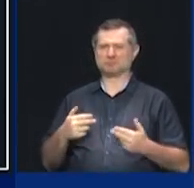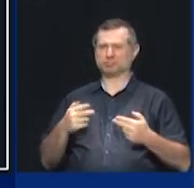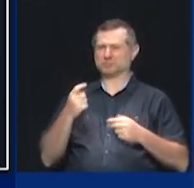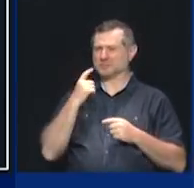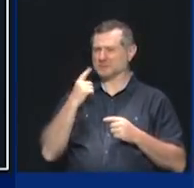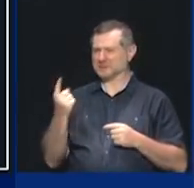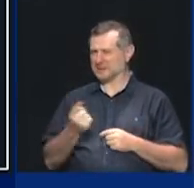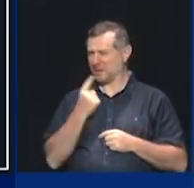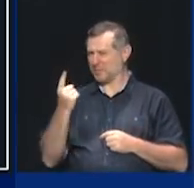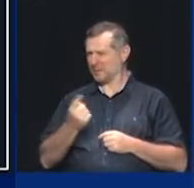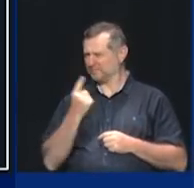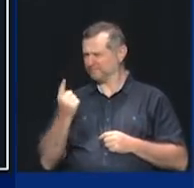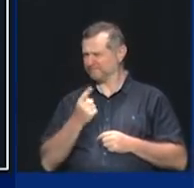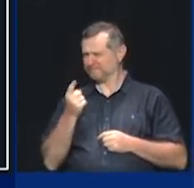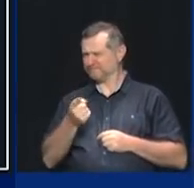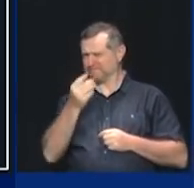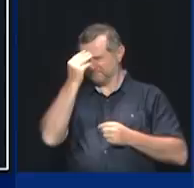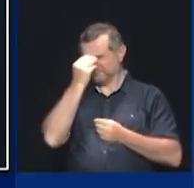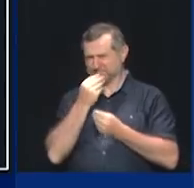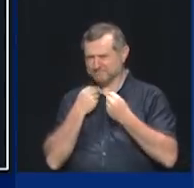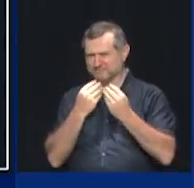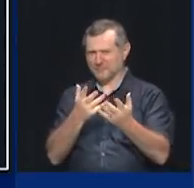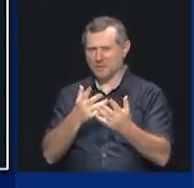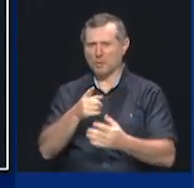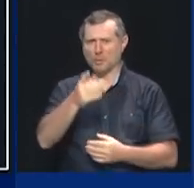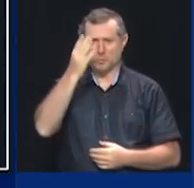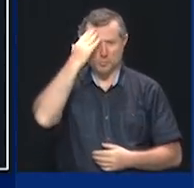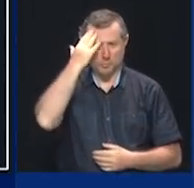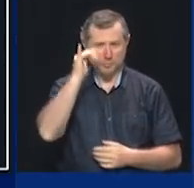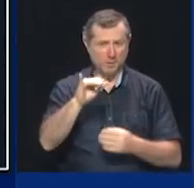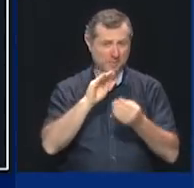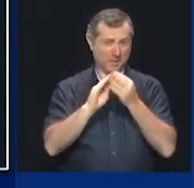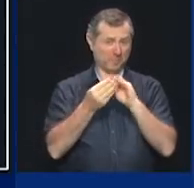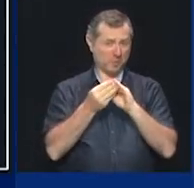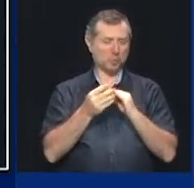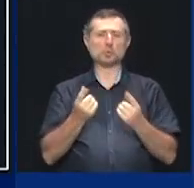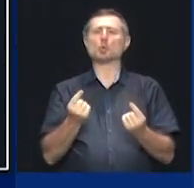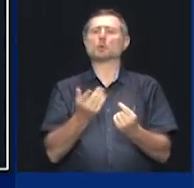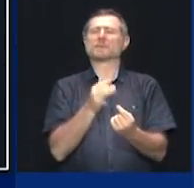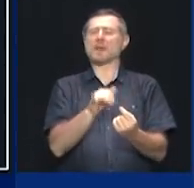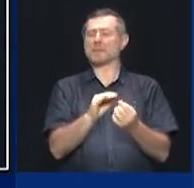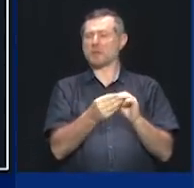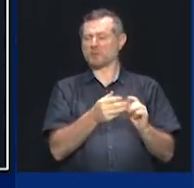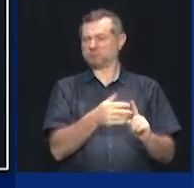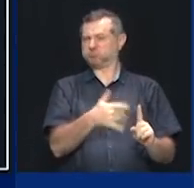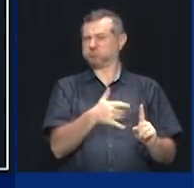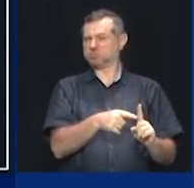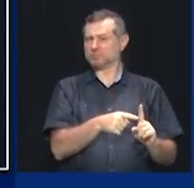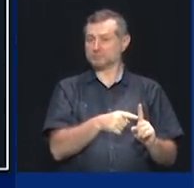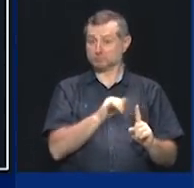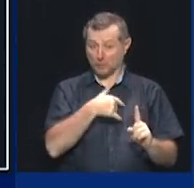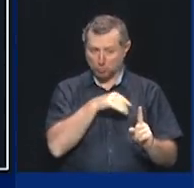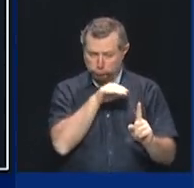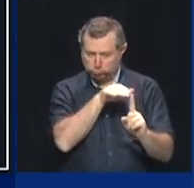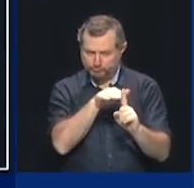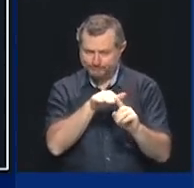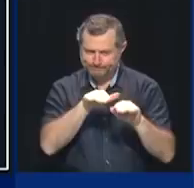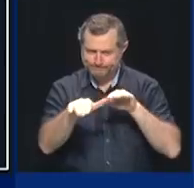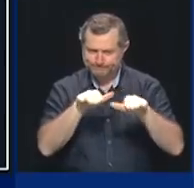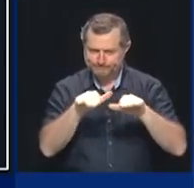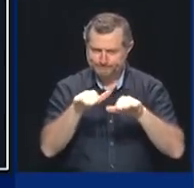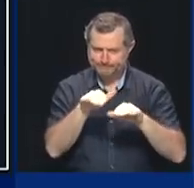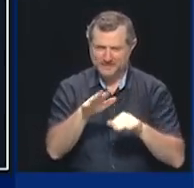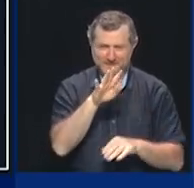that, what do you say? Reach out to those 4,000 young men in a state of